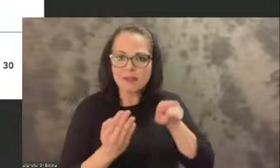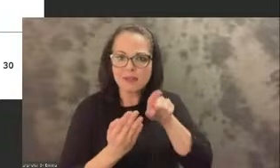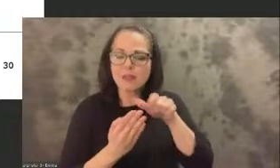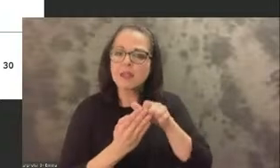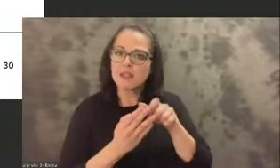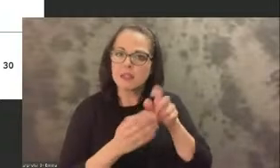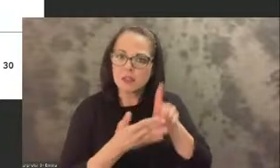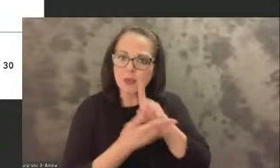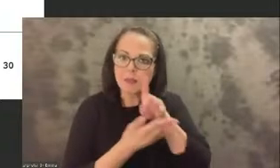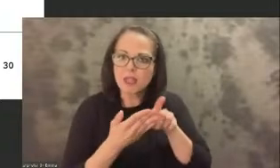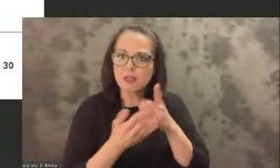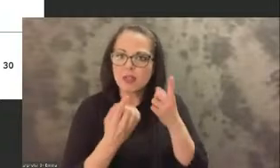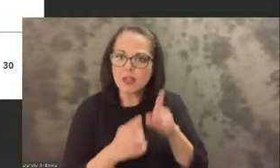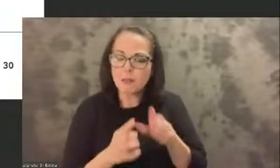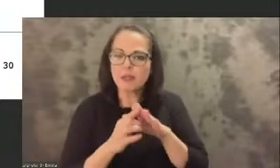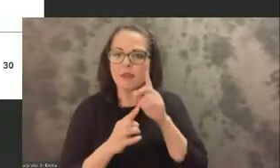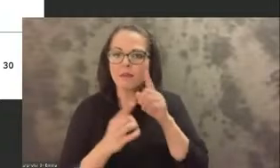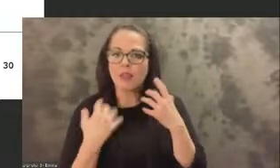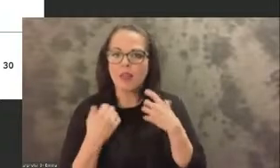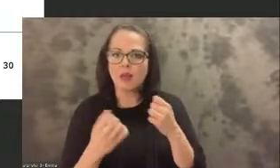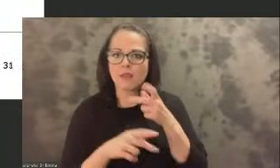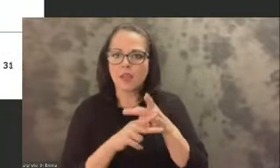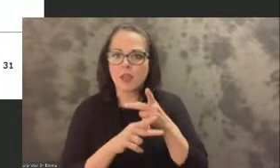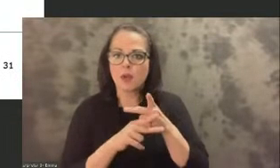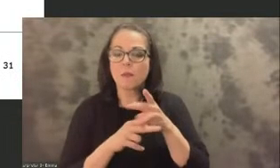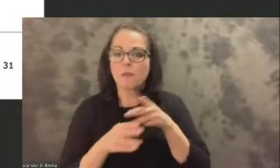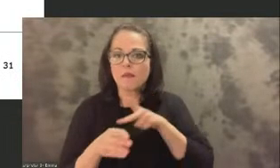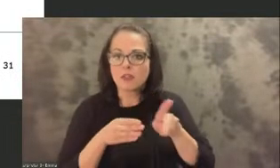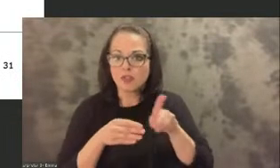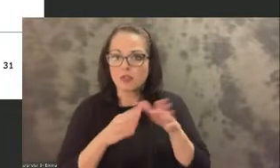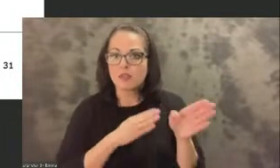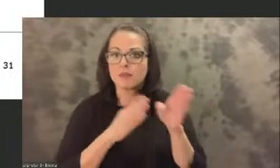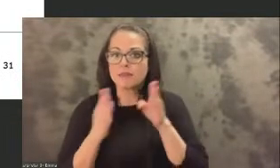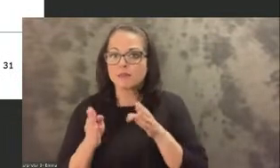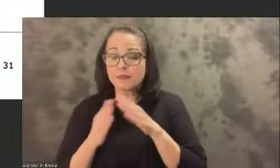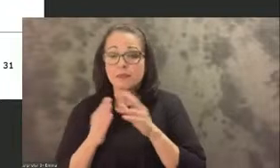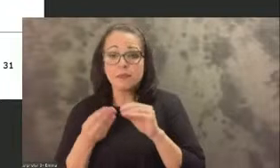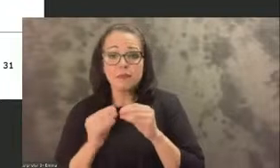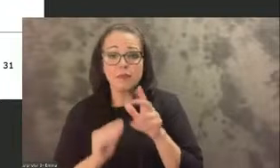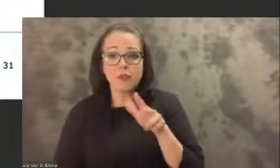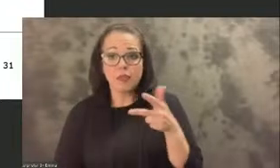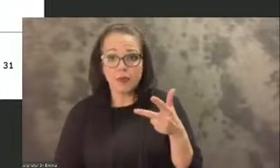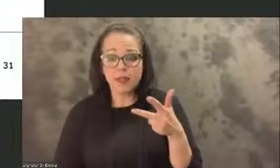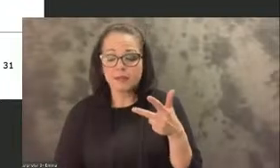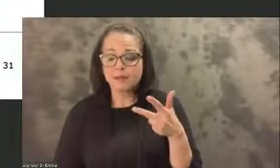Pacific Islander healthcare professionals. Can we go to the problem